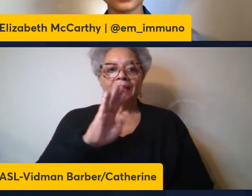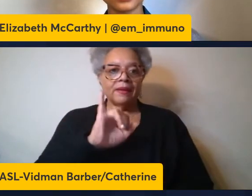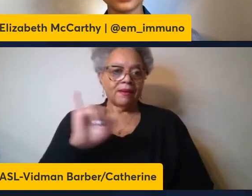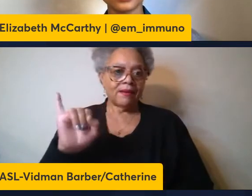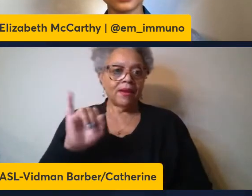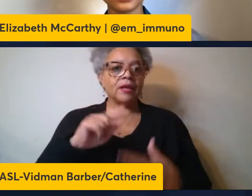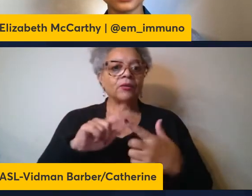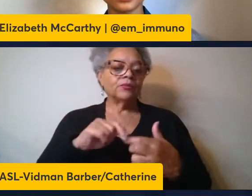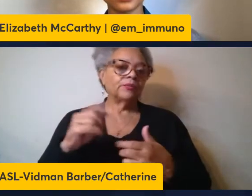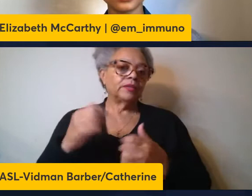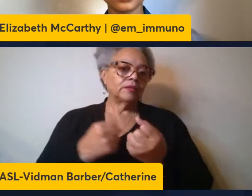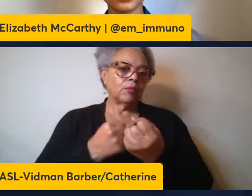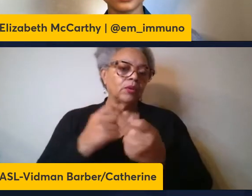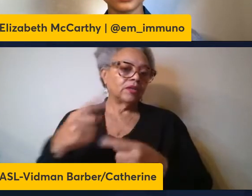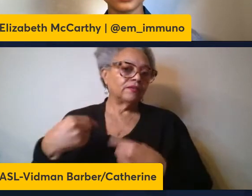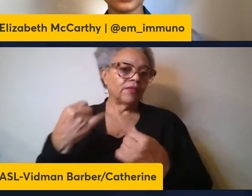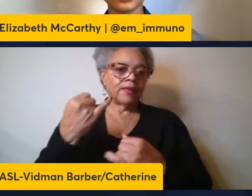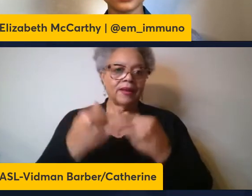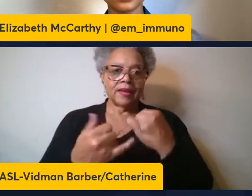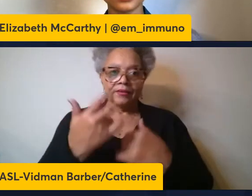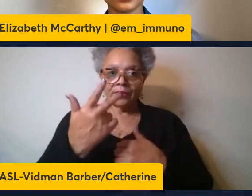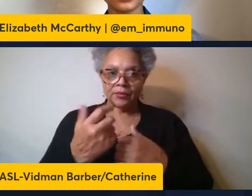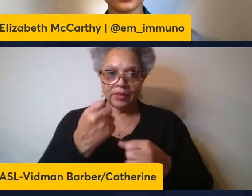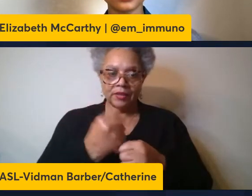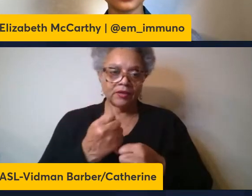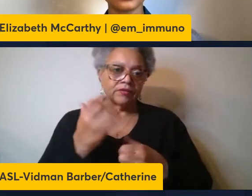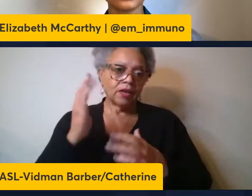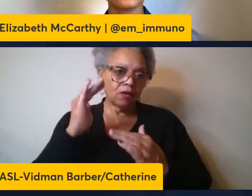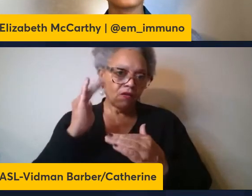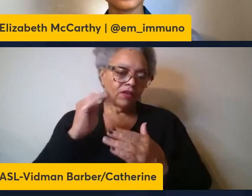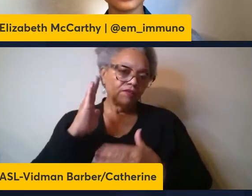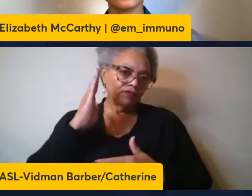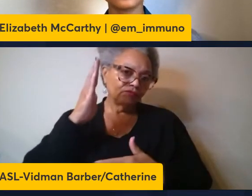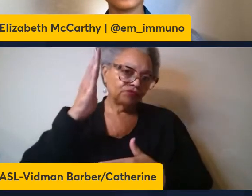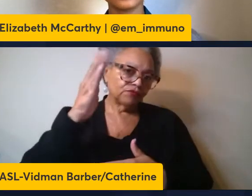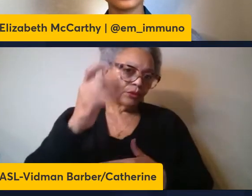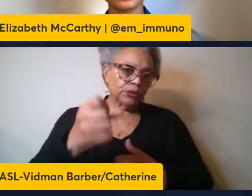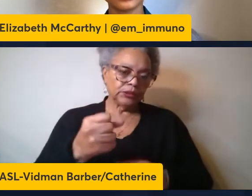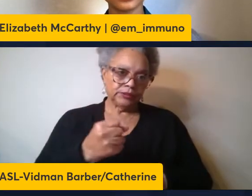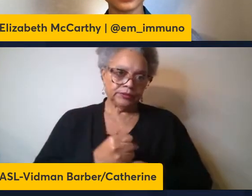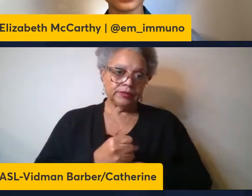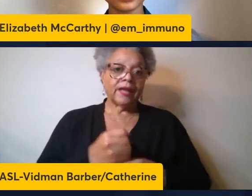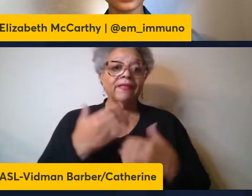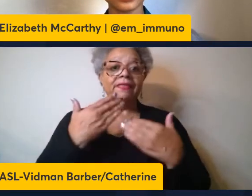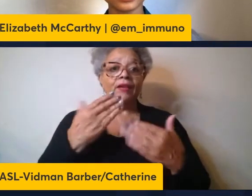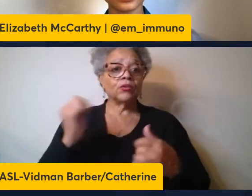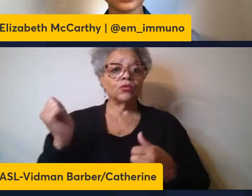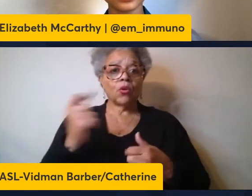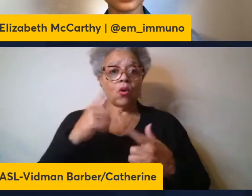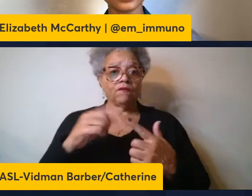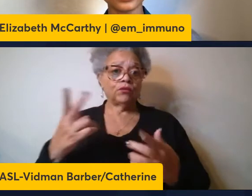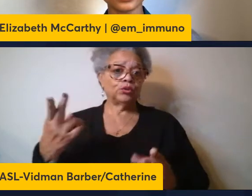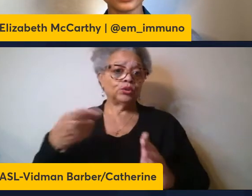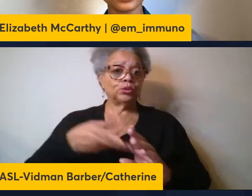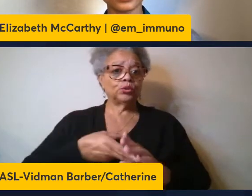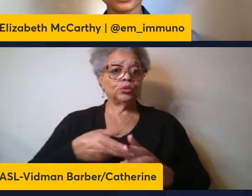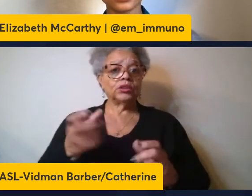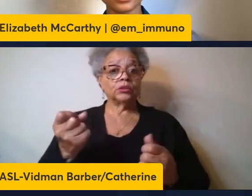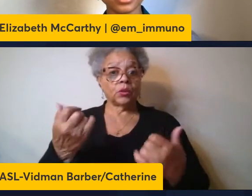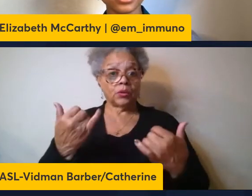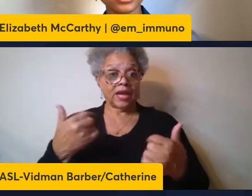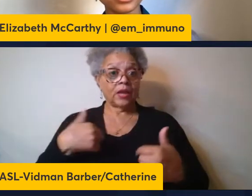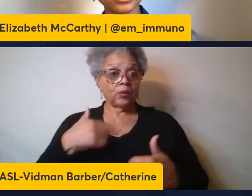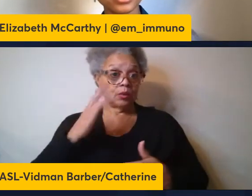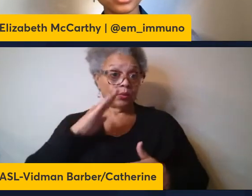3 years and for many years to come, hopefully. And so thank you everyone for joining. And so now we're